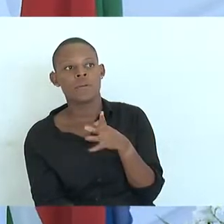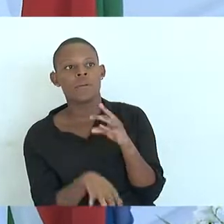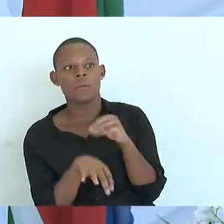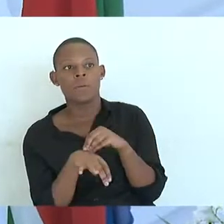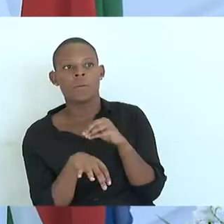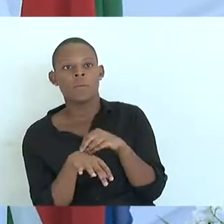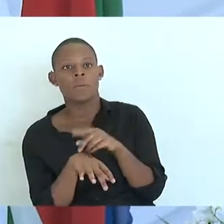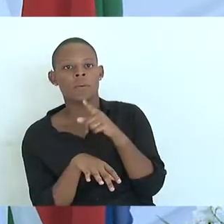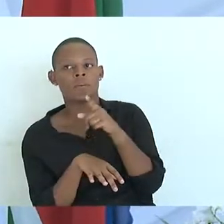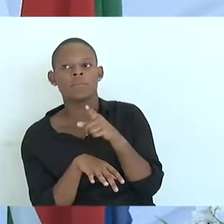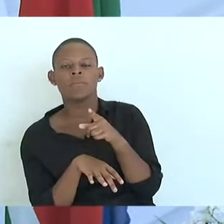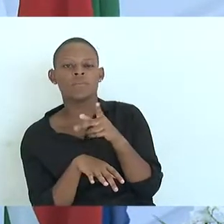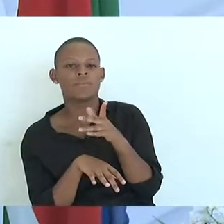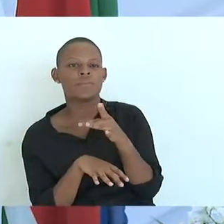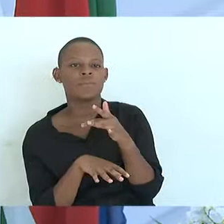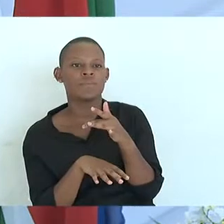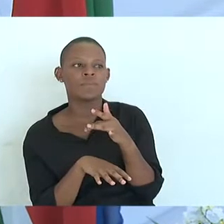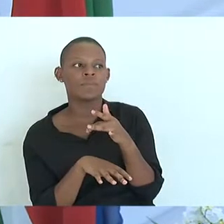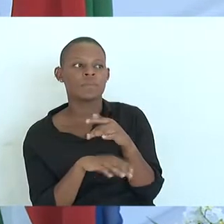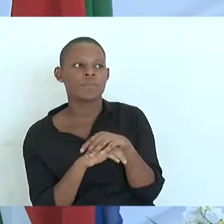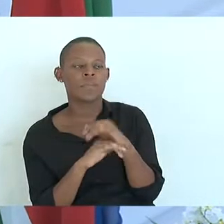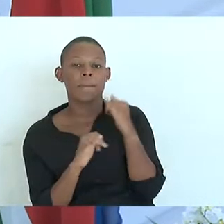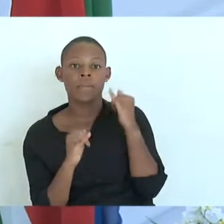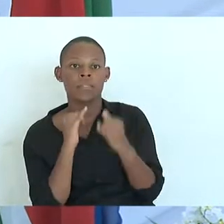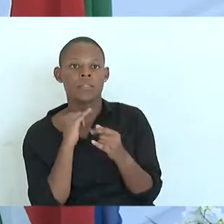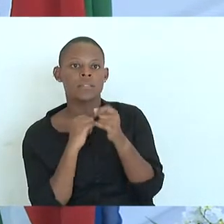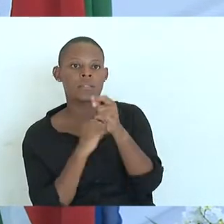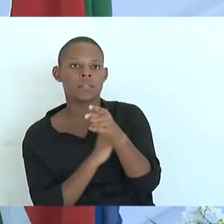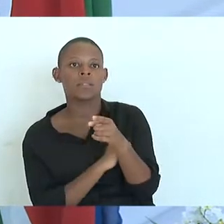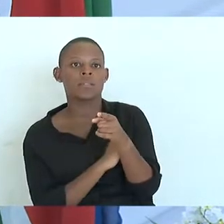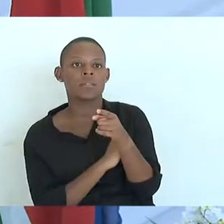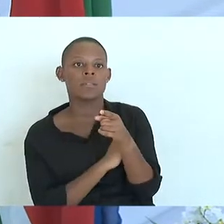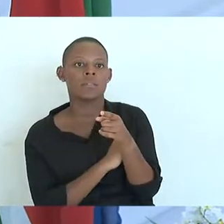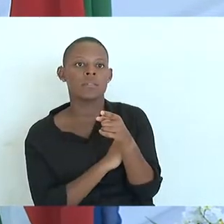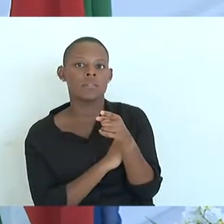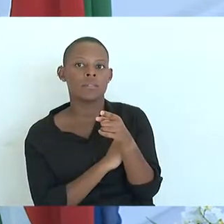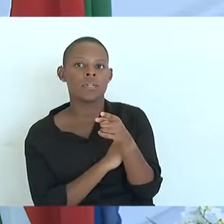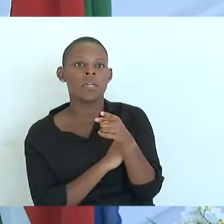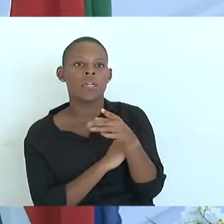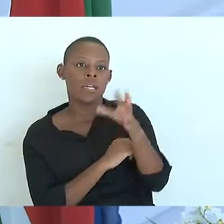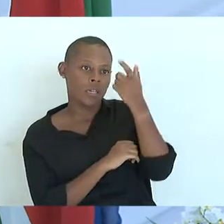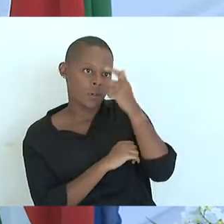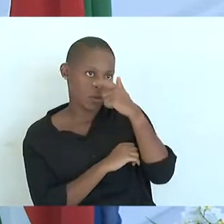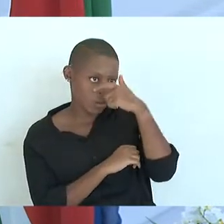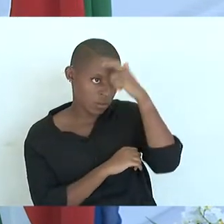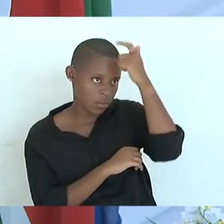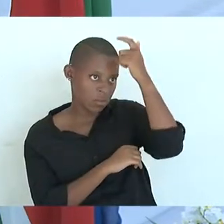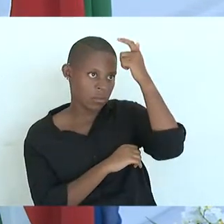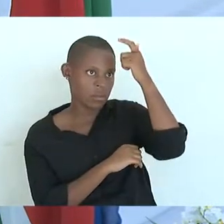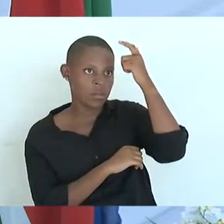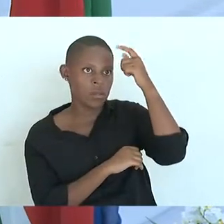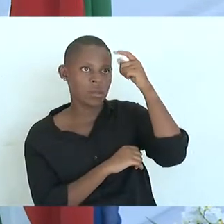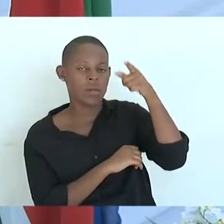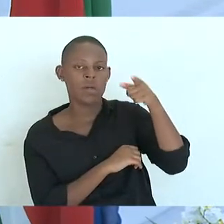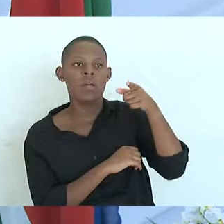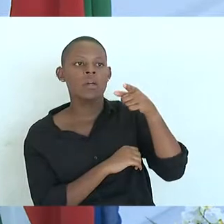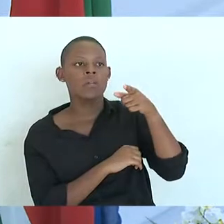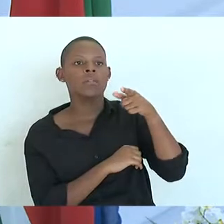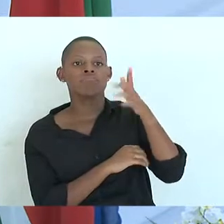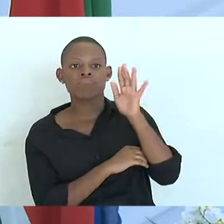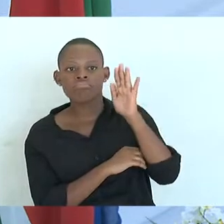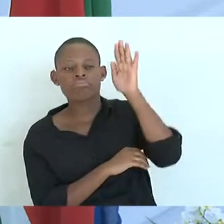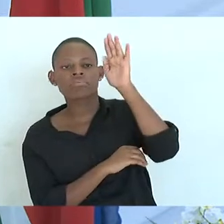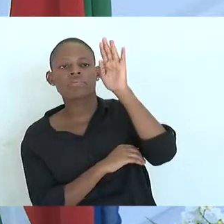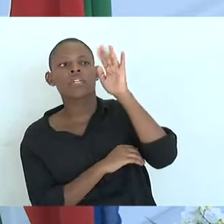kubuzwa imibuzo inkosi yesizwe ibiphakamisile ngase ngithi ingayi koma ku-queue,